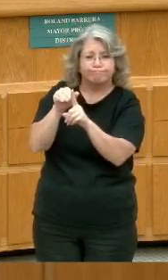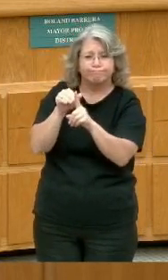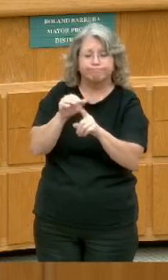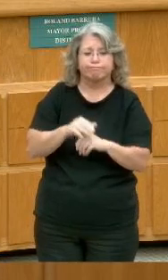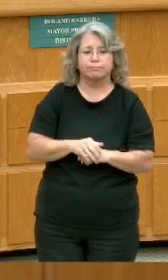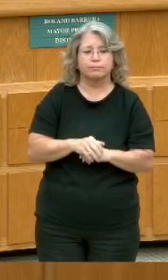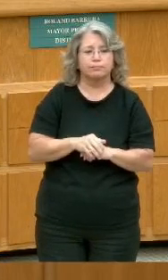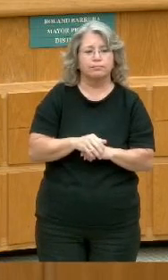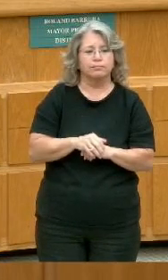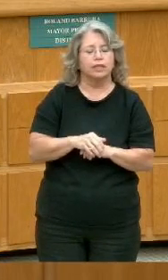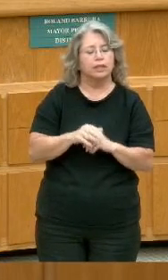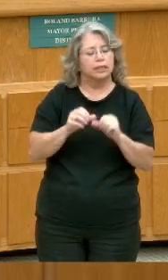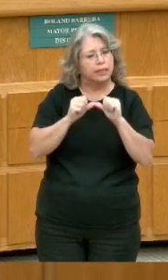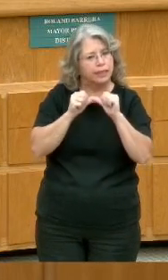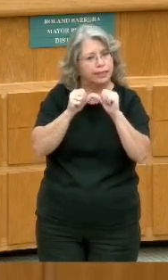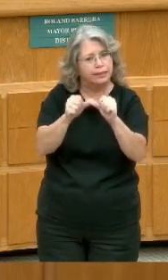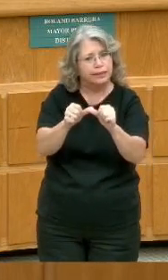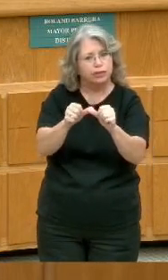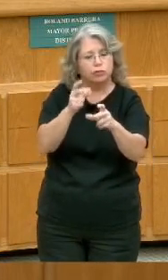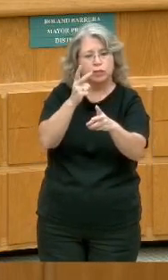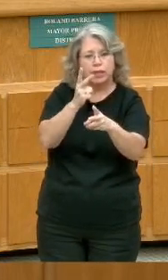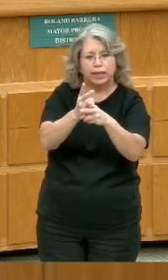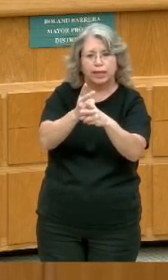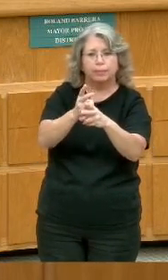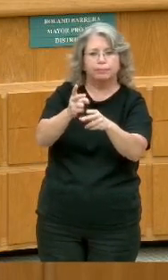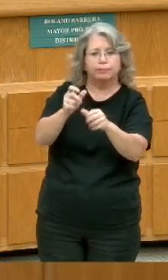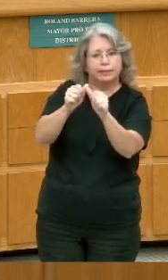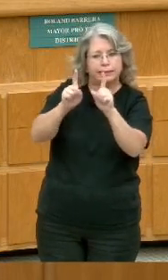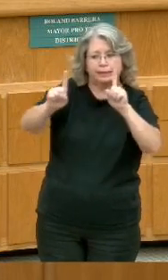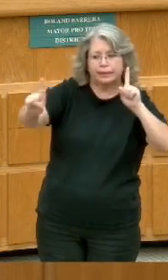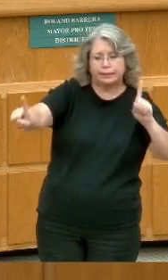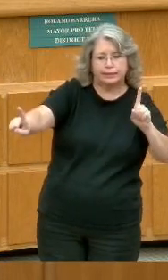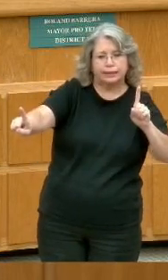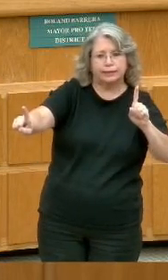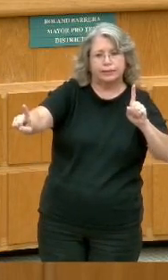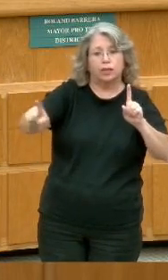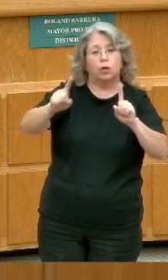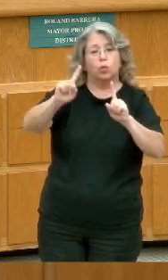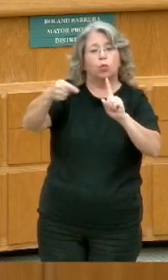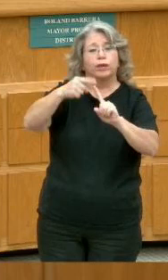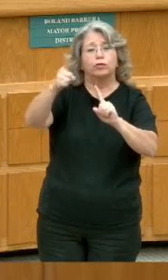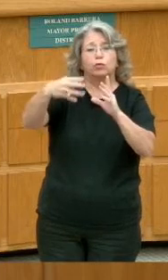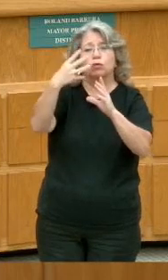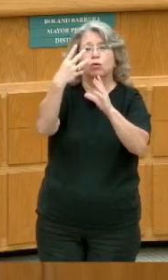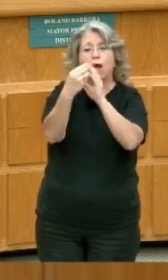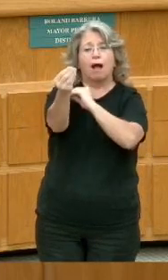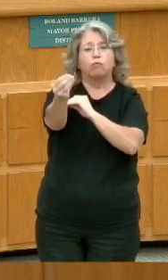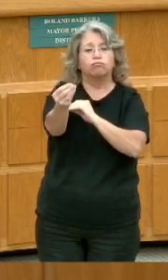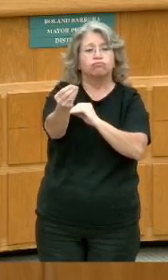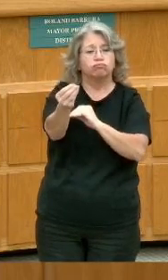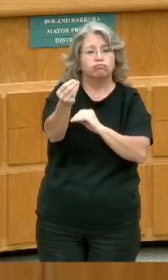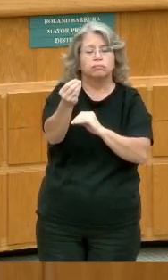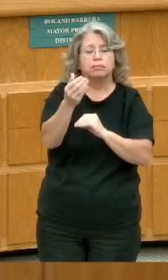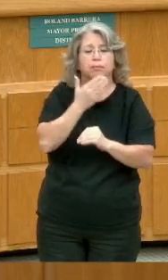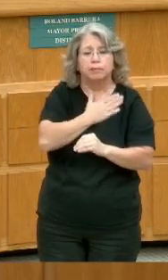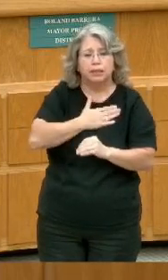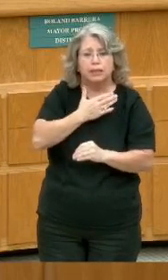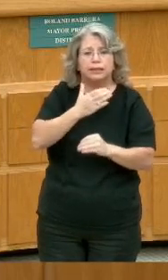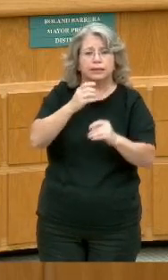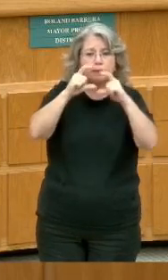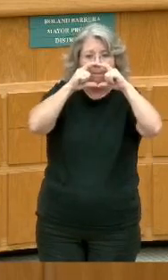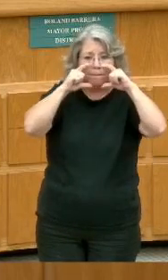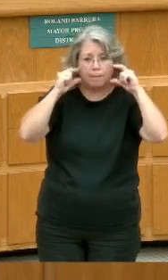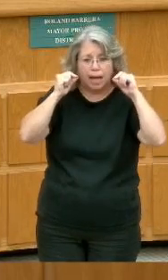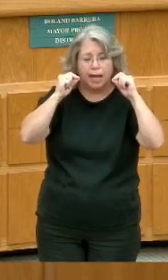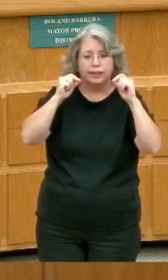continue to social distance when you go out and wear a mask, please, especially in areas of high traffic. These are just